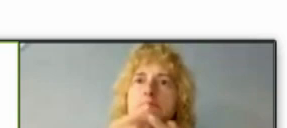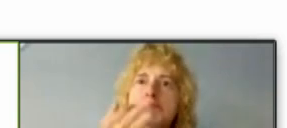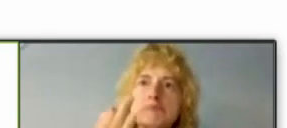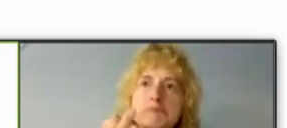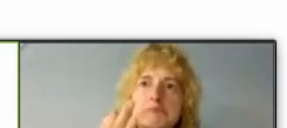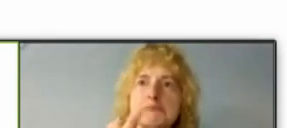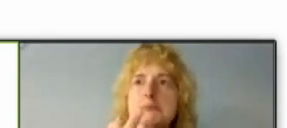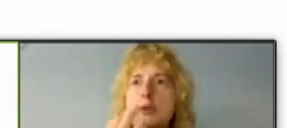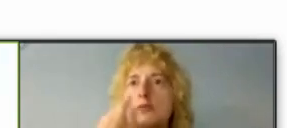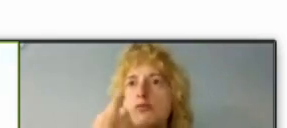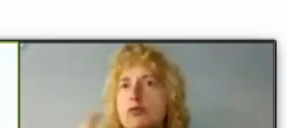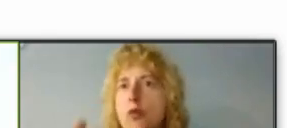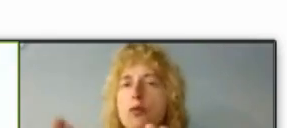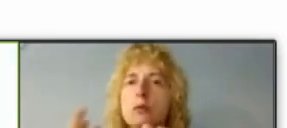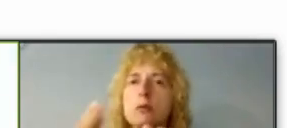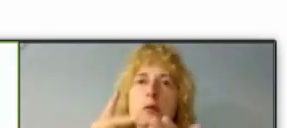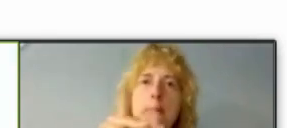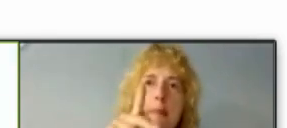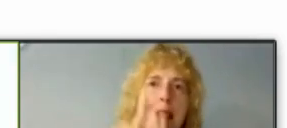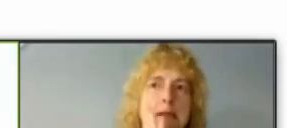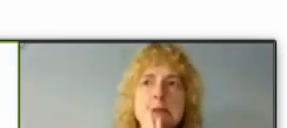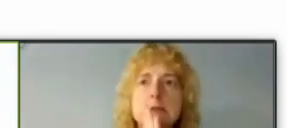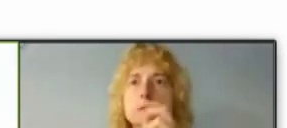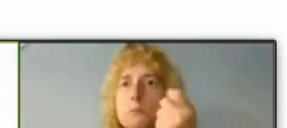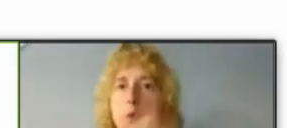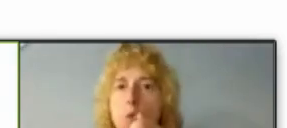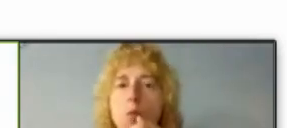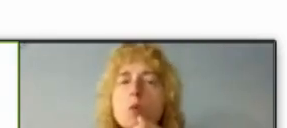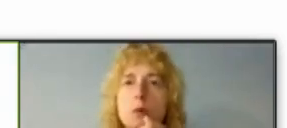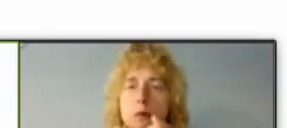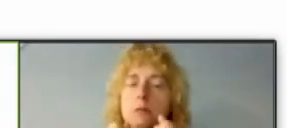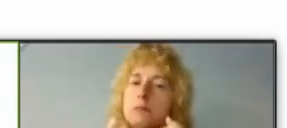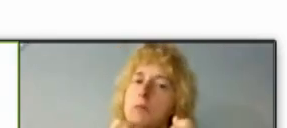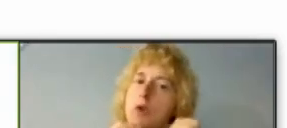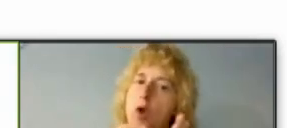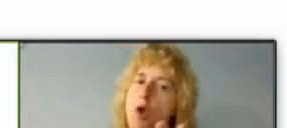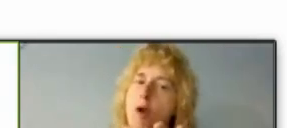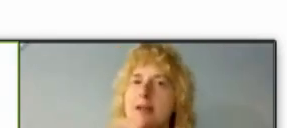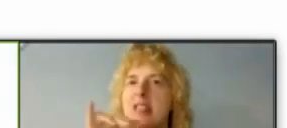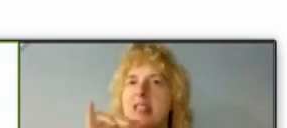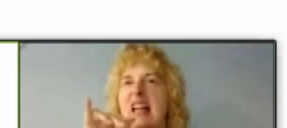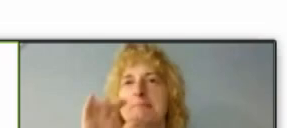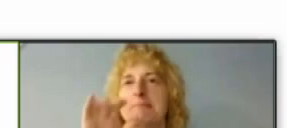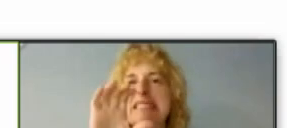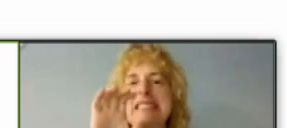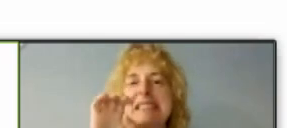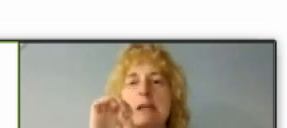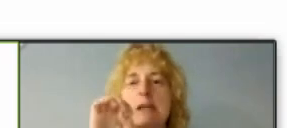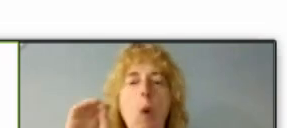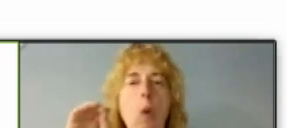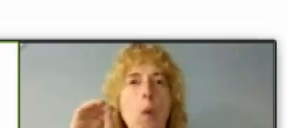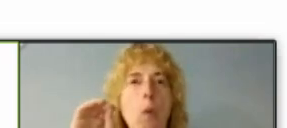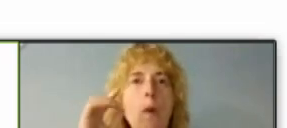and resource support. For us, that often is like the CEO of a nonprofit,